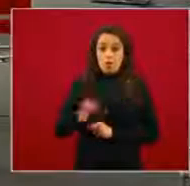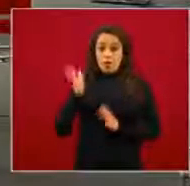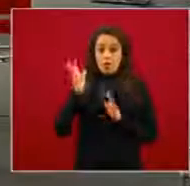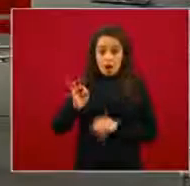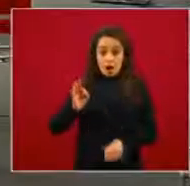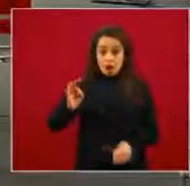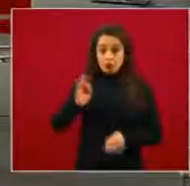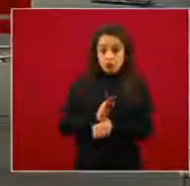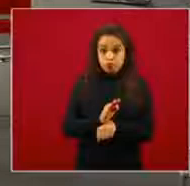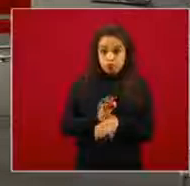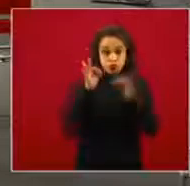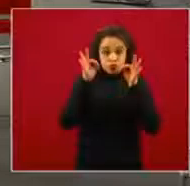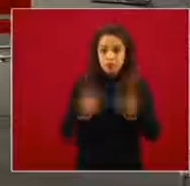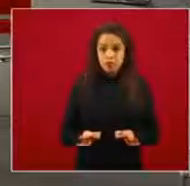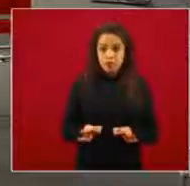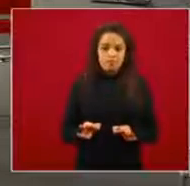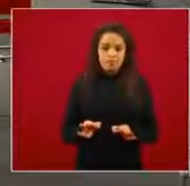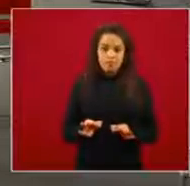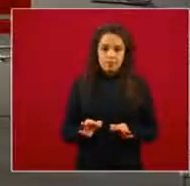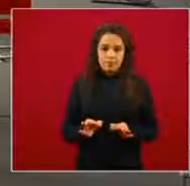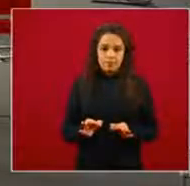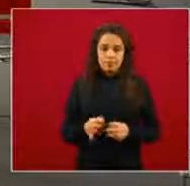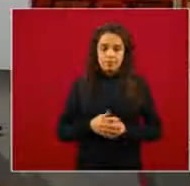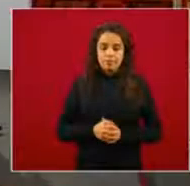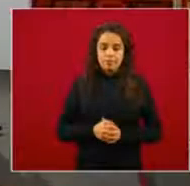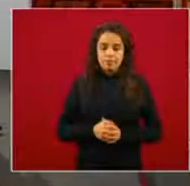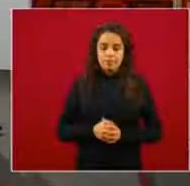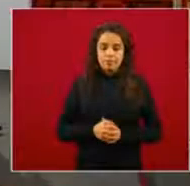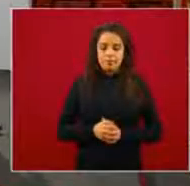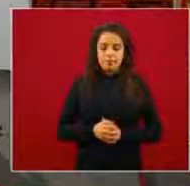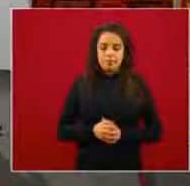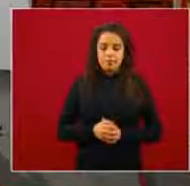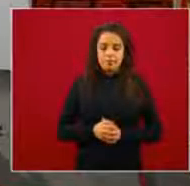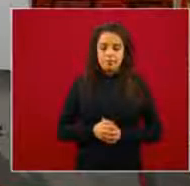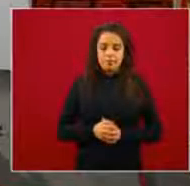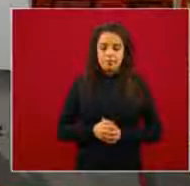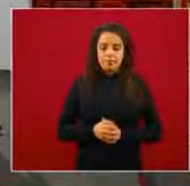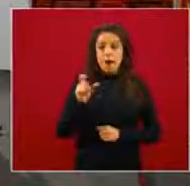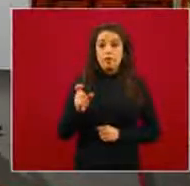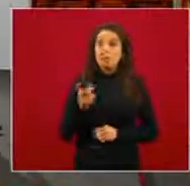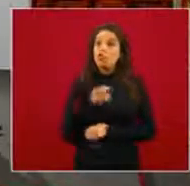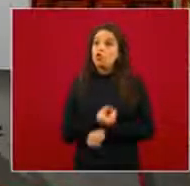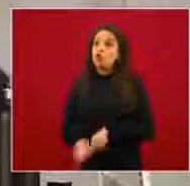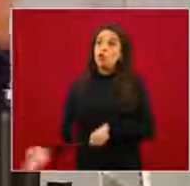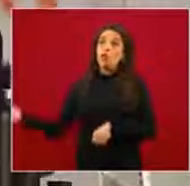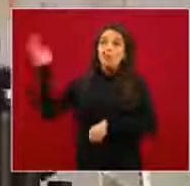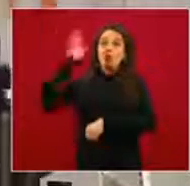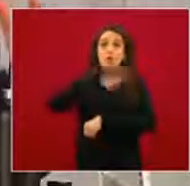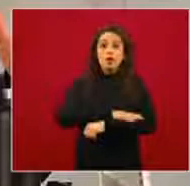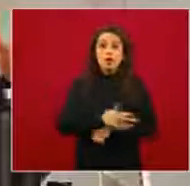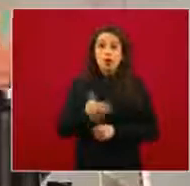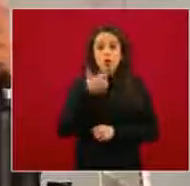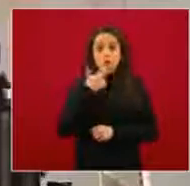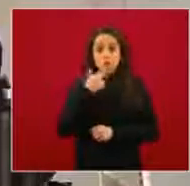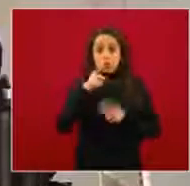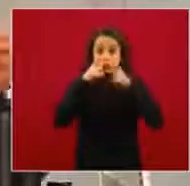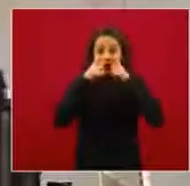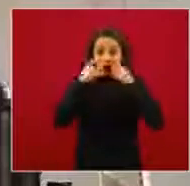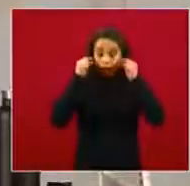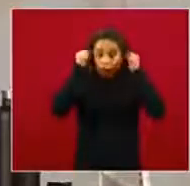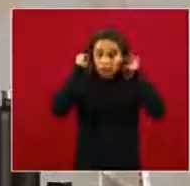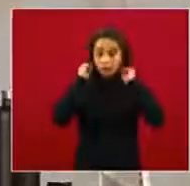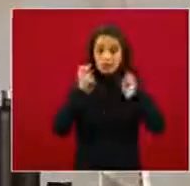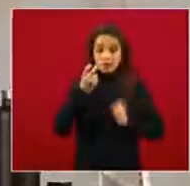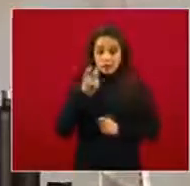is not clear in terms is a protection mechanism. And when we wear it along the